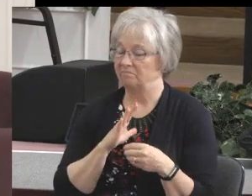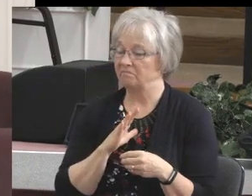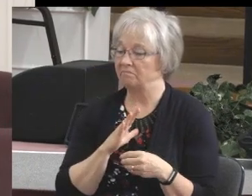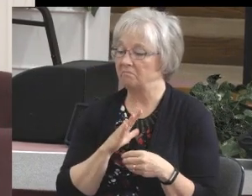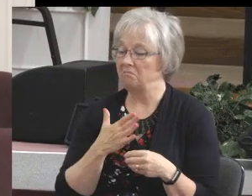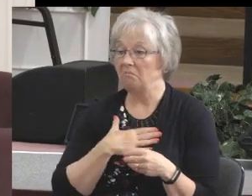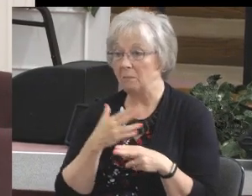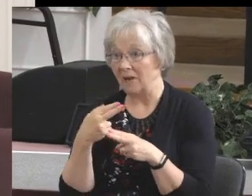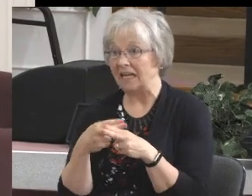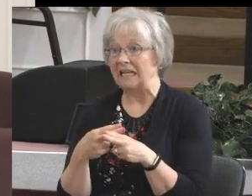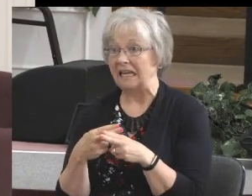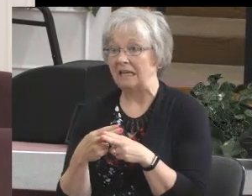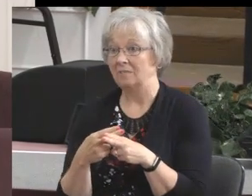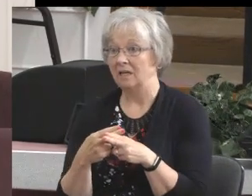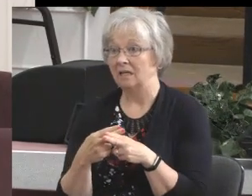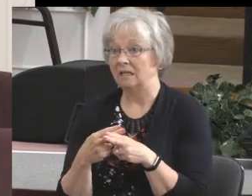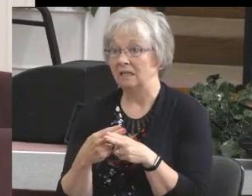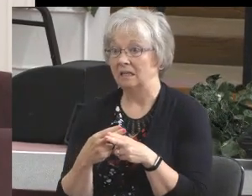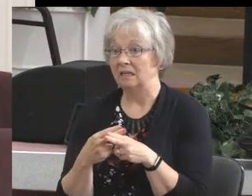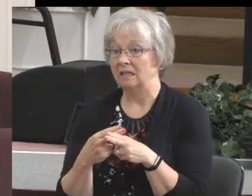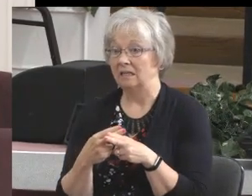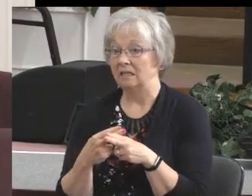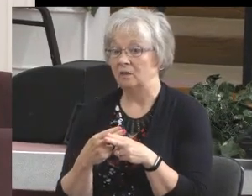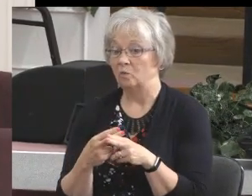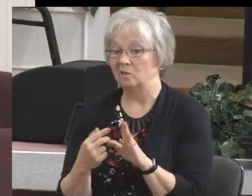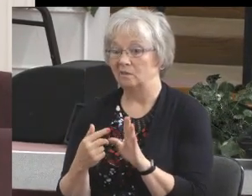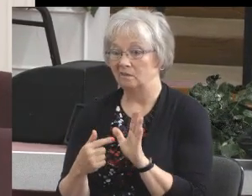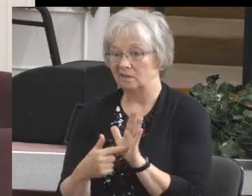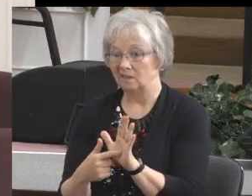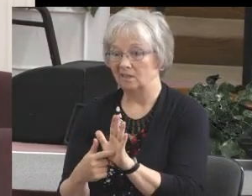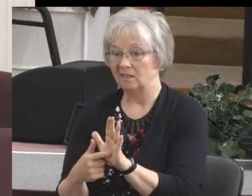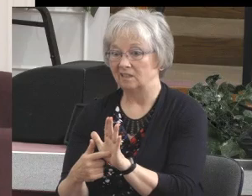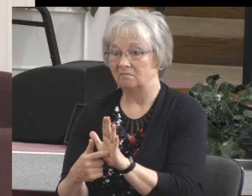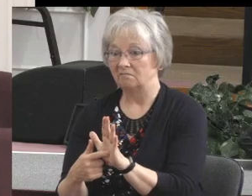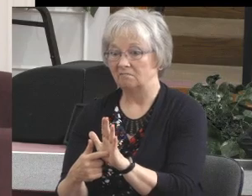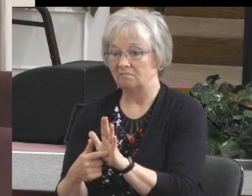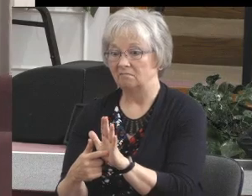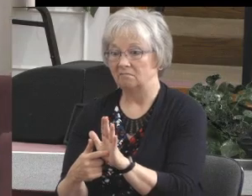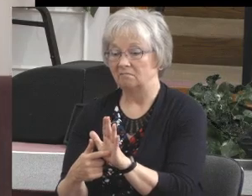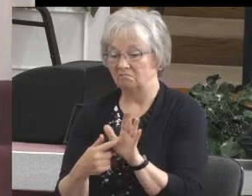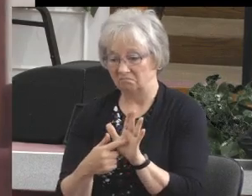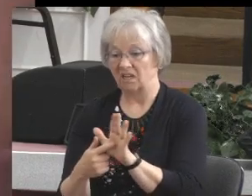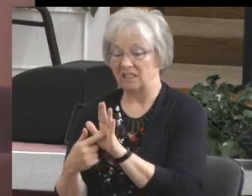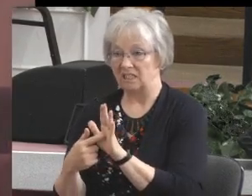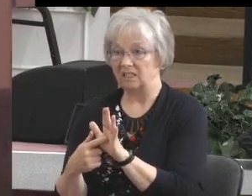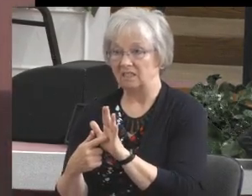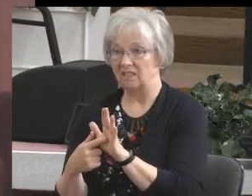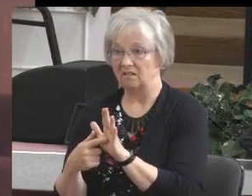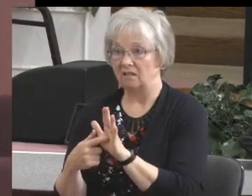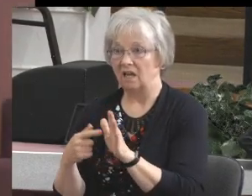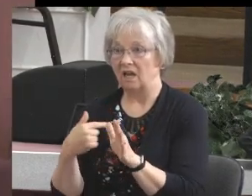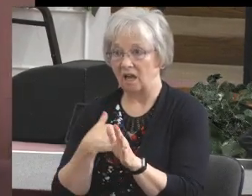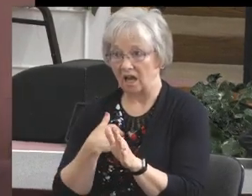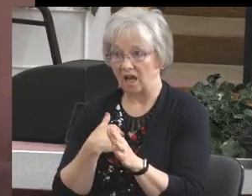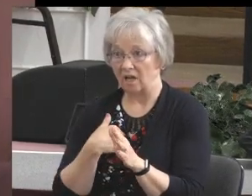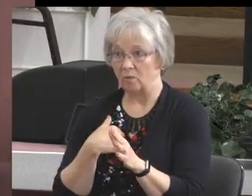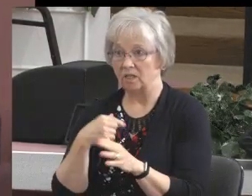my name would carry a little bit of identity with it. I was Willie